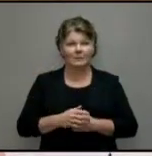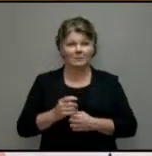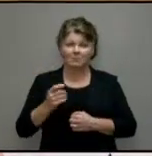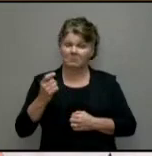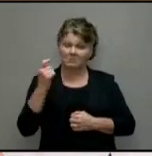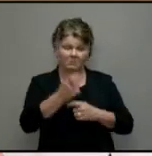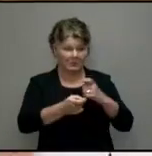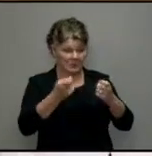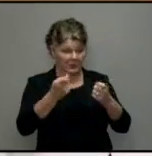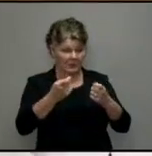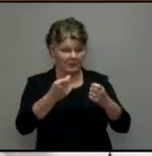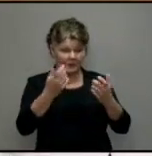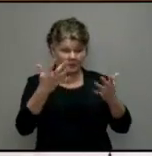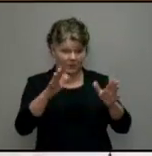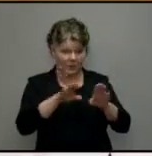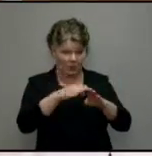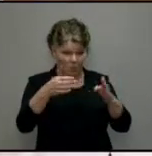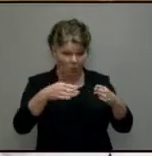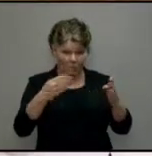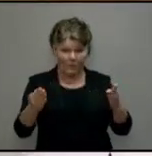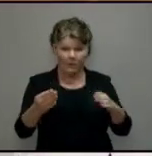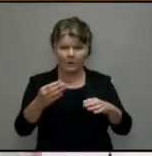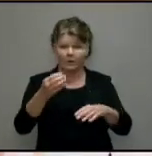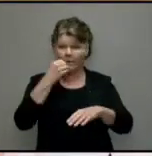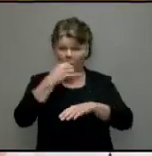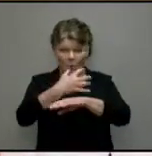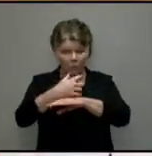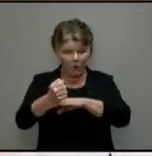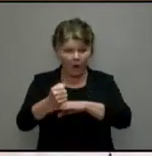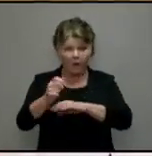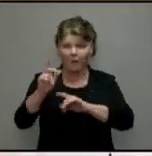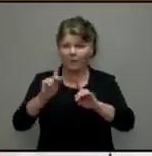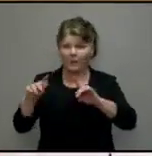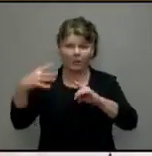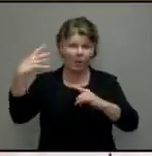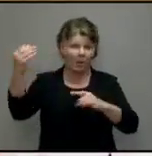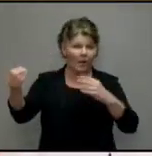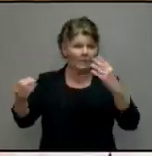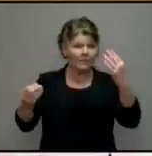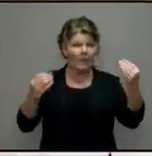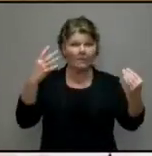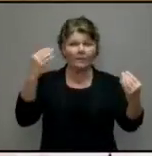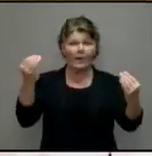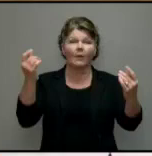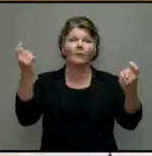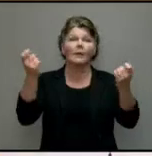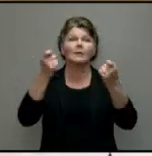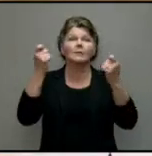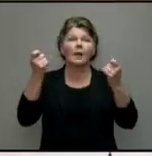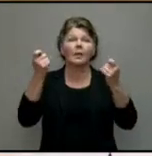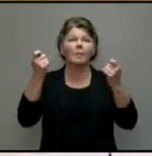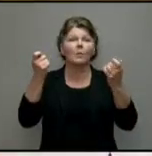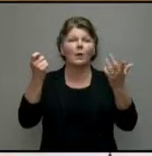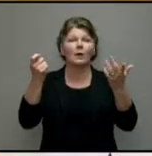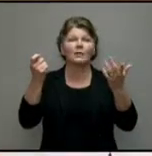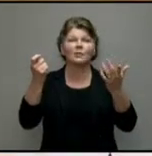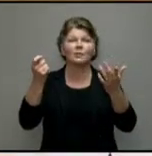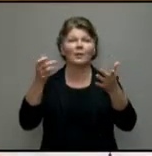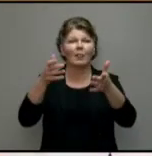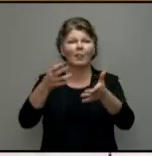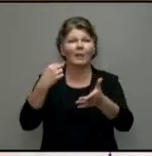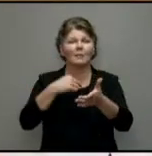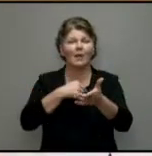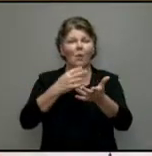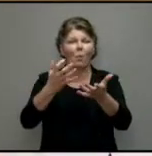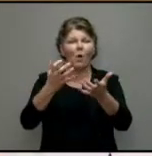been opened, the food is gone, the company has gone home, the celebrations leave us wanting peace and quiet.